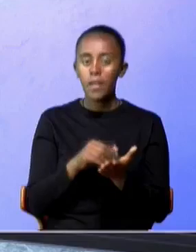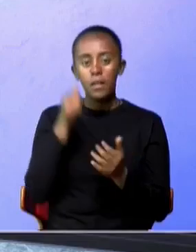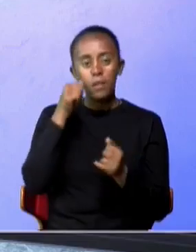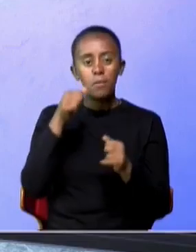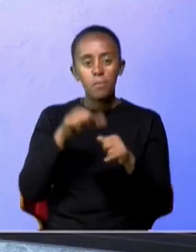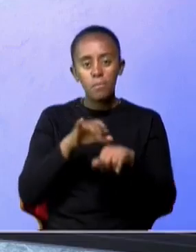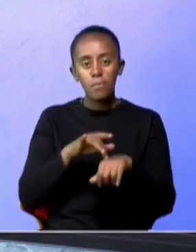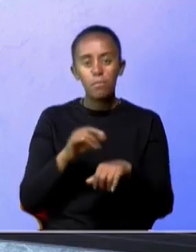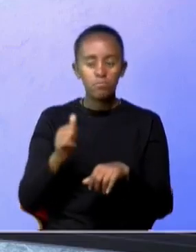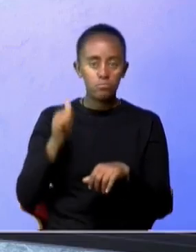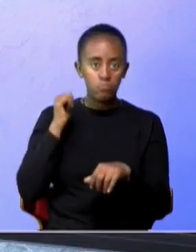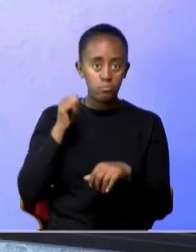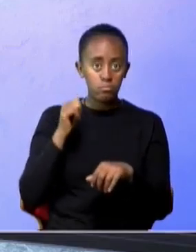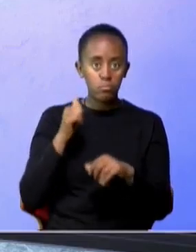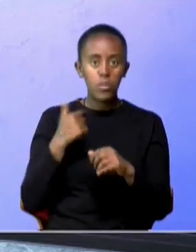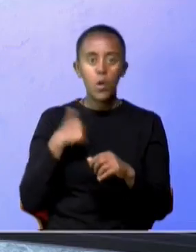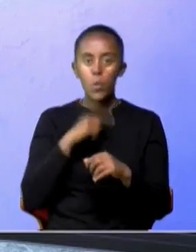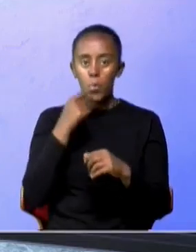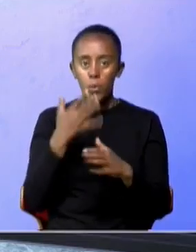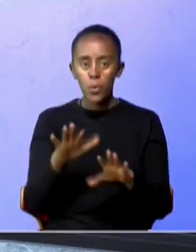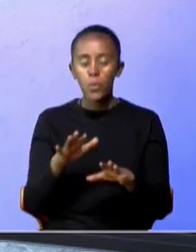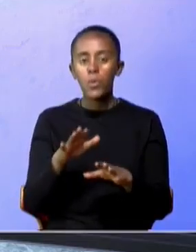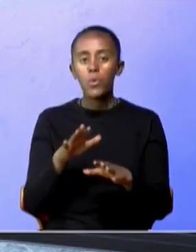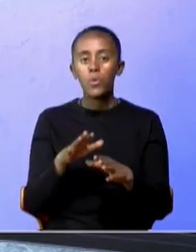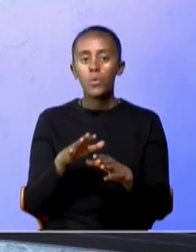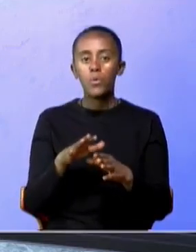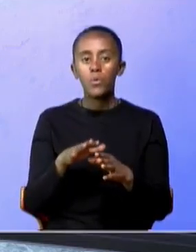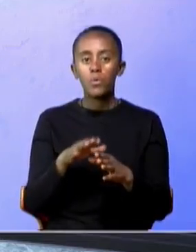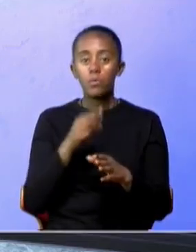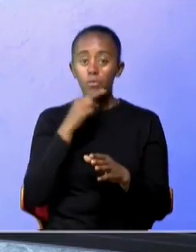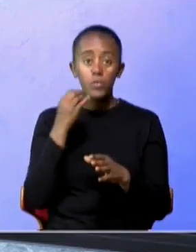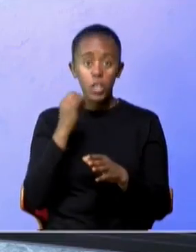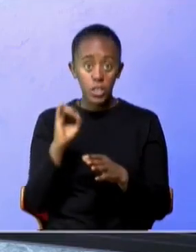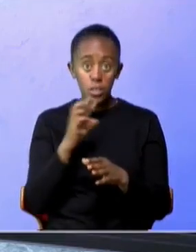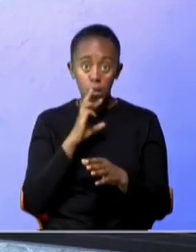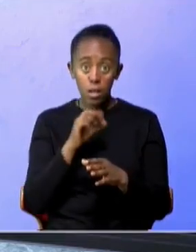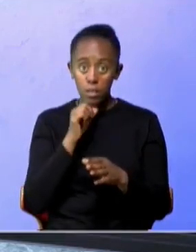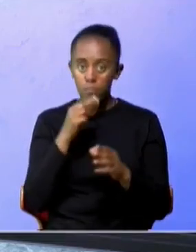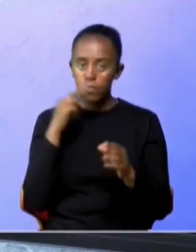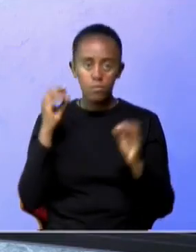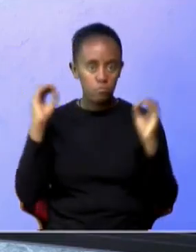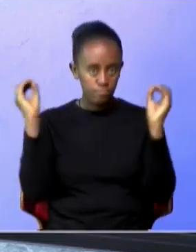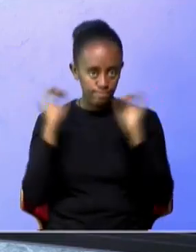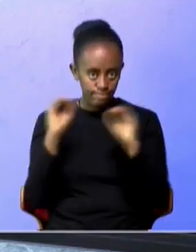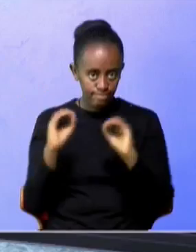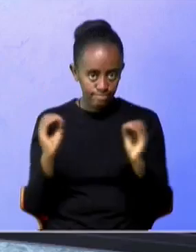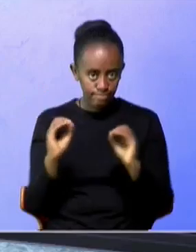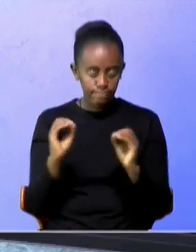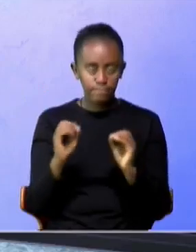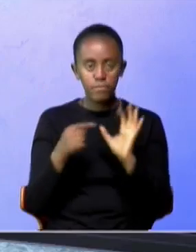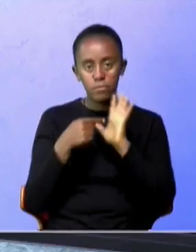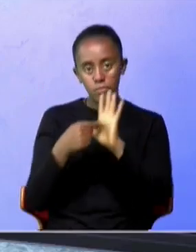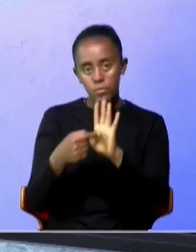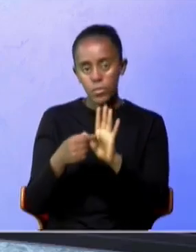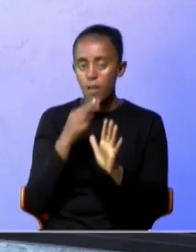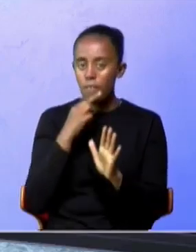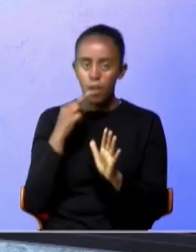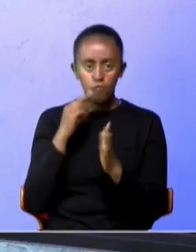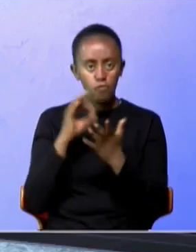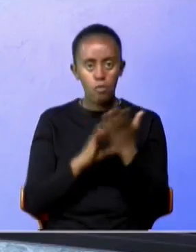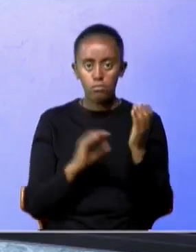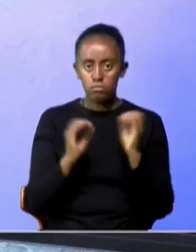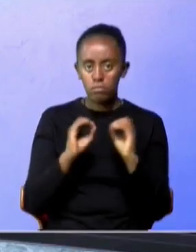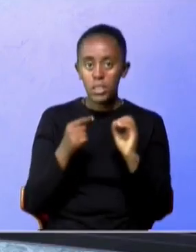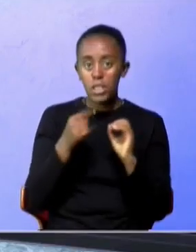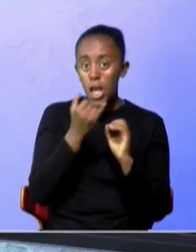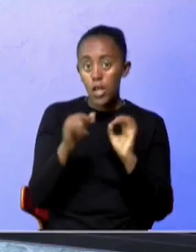if we go back earlier, we said gerunds are not verbs. They don't show verb forms. They show